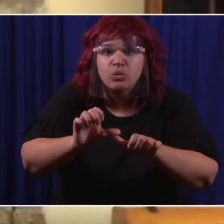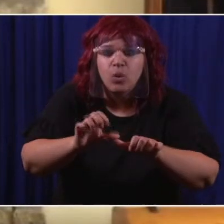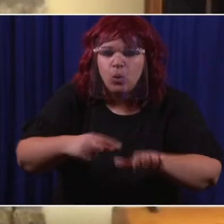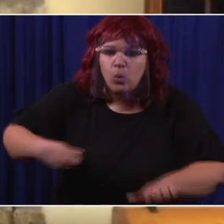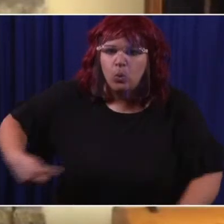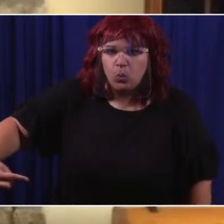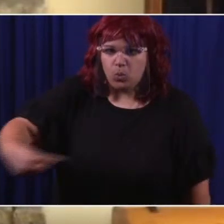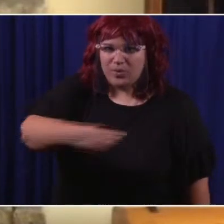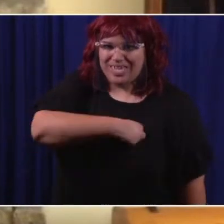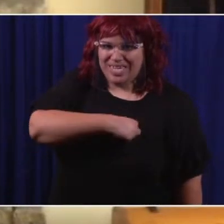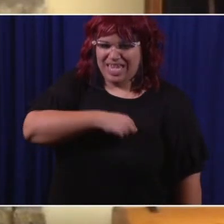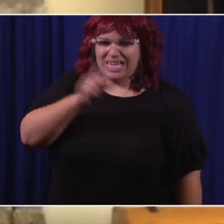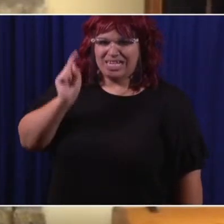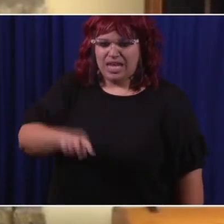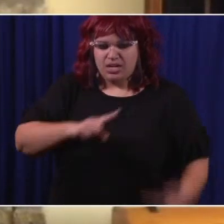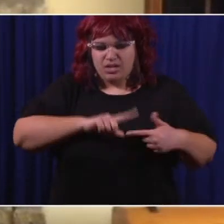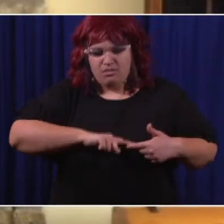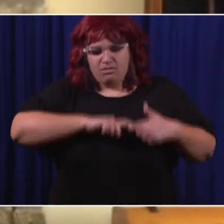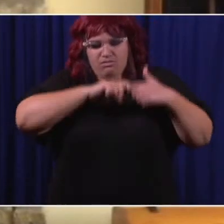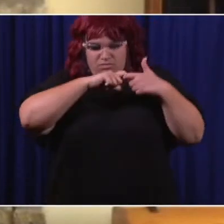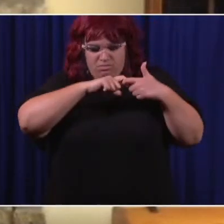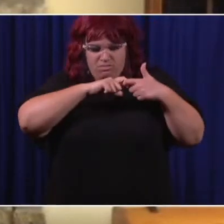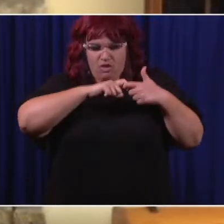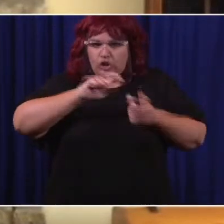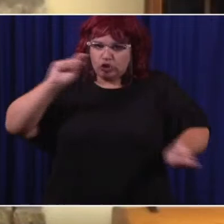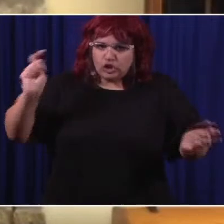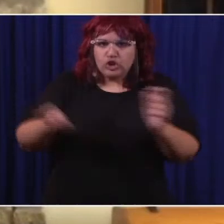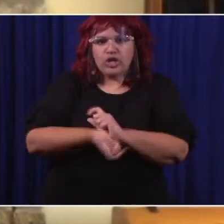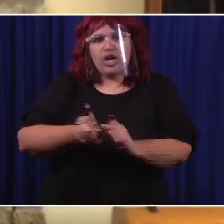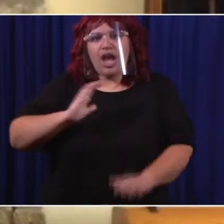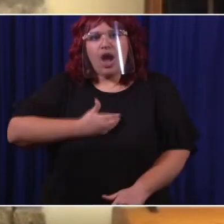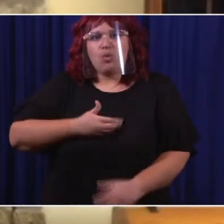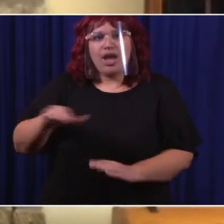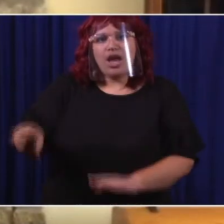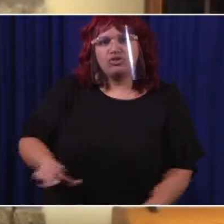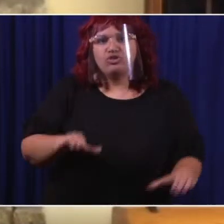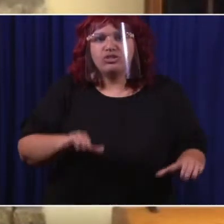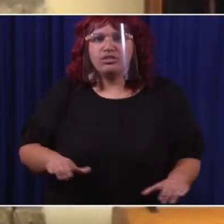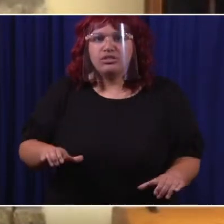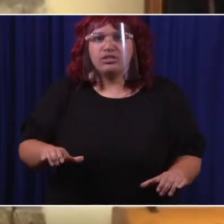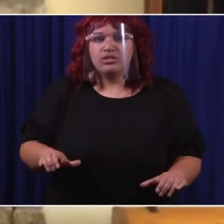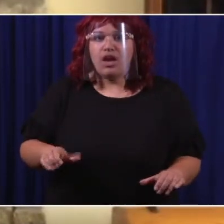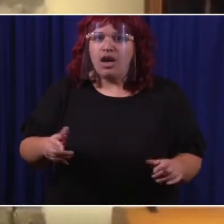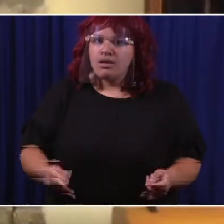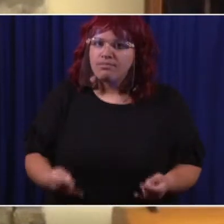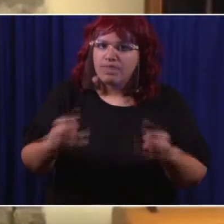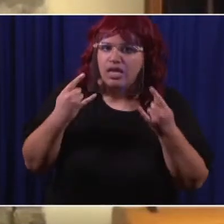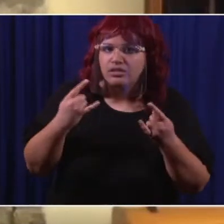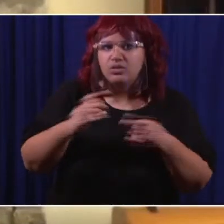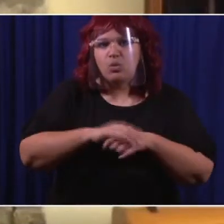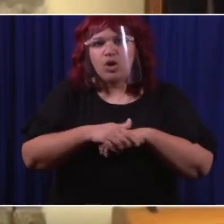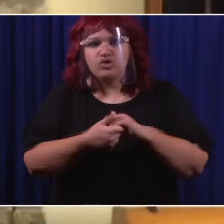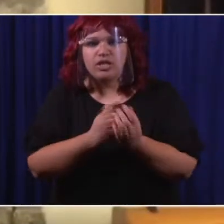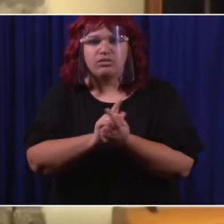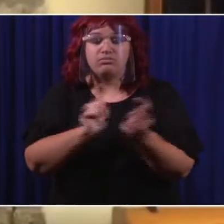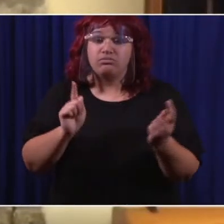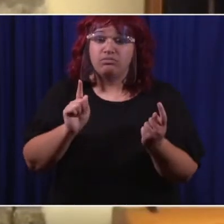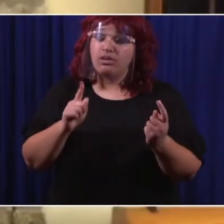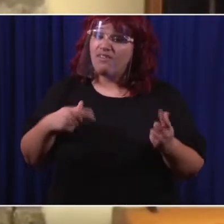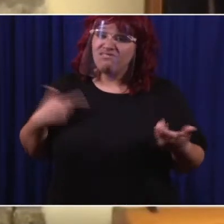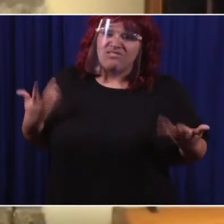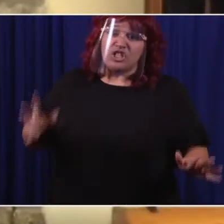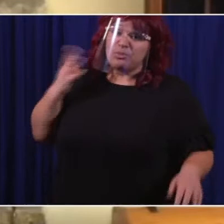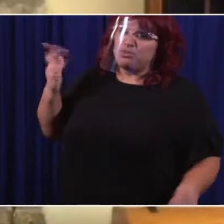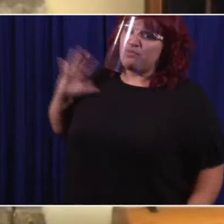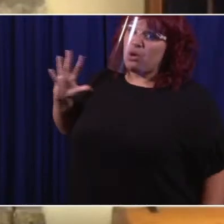just more of us wearing masks and more of us being careful. We've done it twice before. We can do it again. Governor,